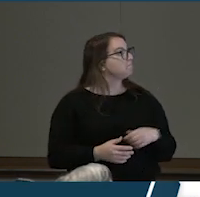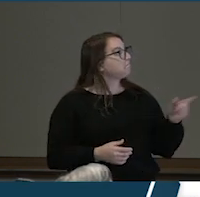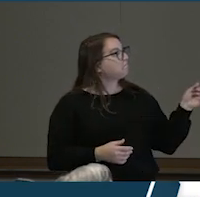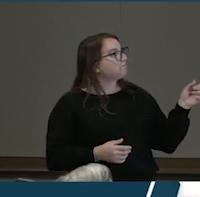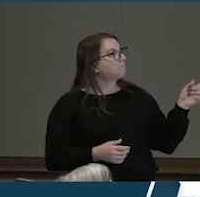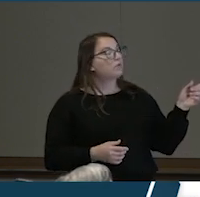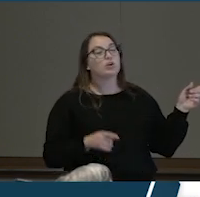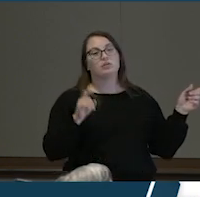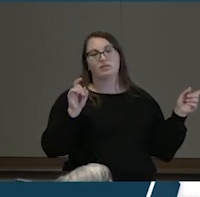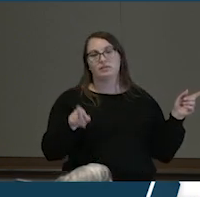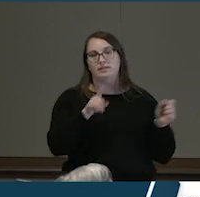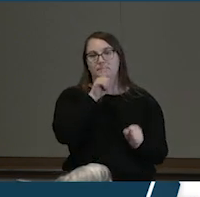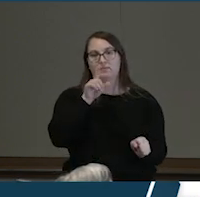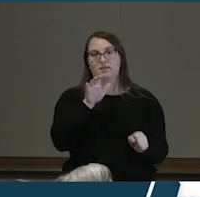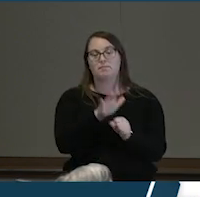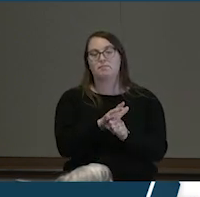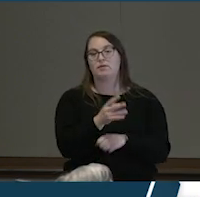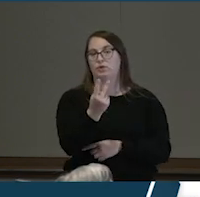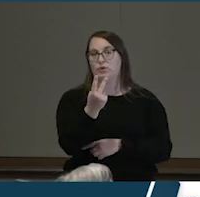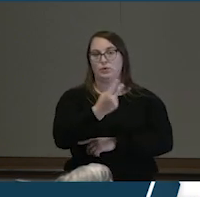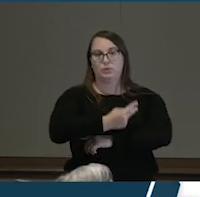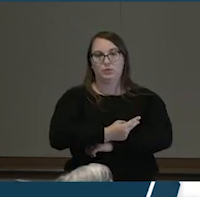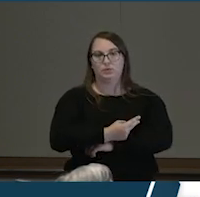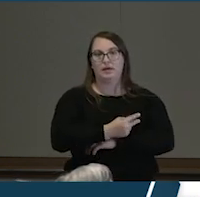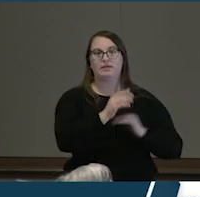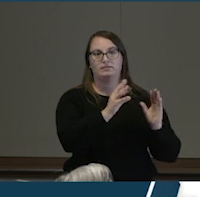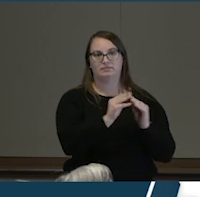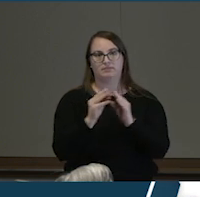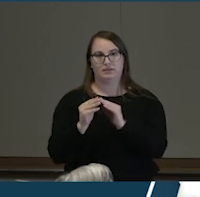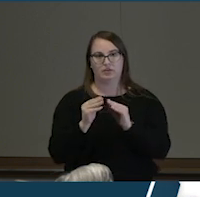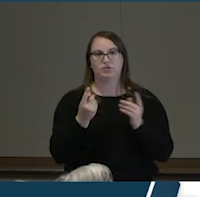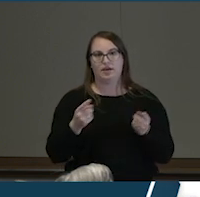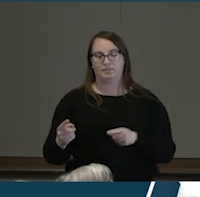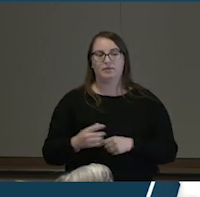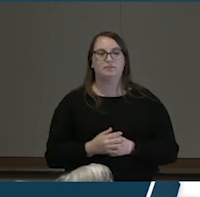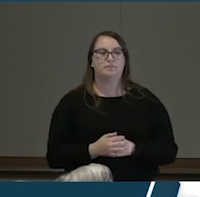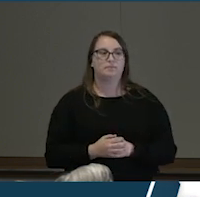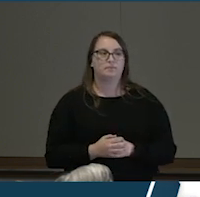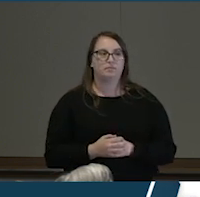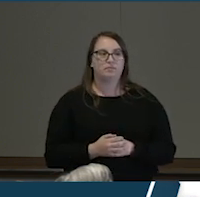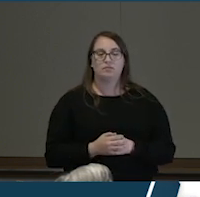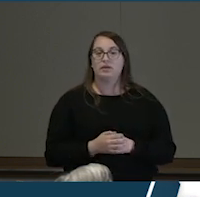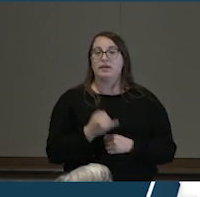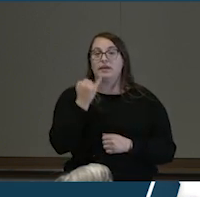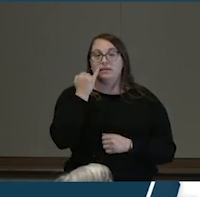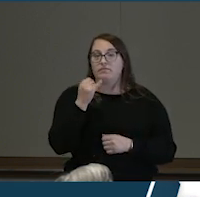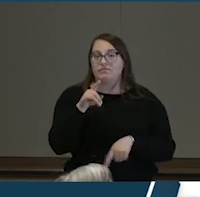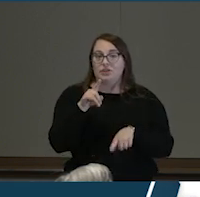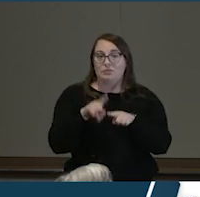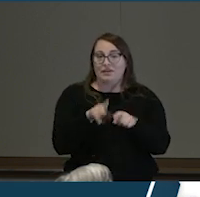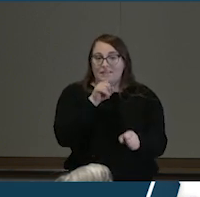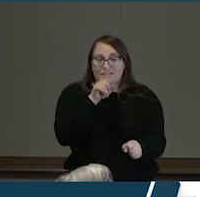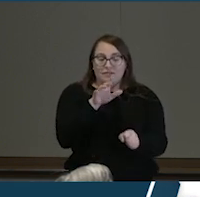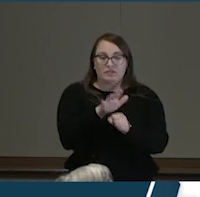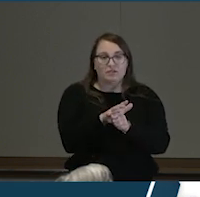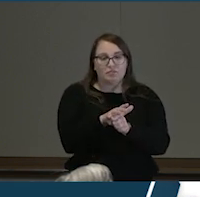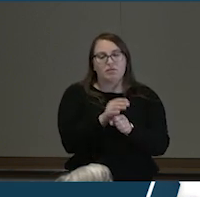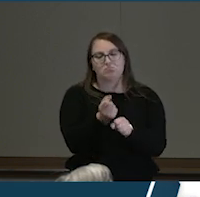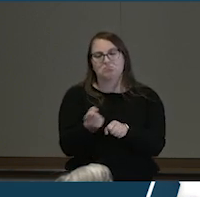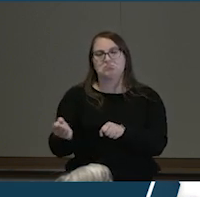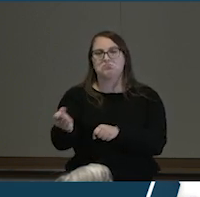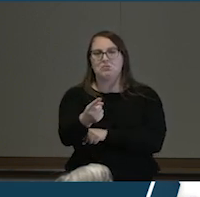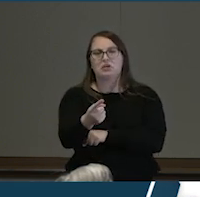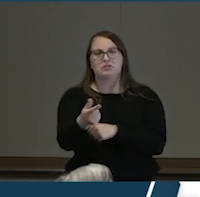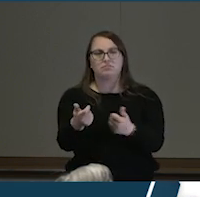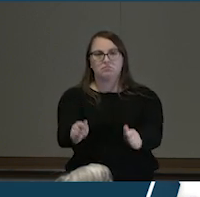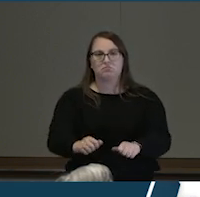if you can't commit, then you could check out the online. You could always apply the following year, but you have to be able to commit to the sessions.